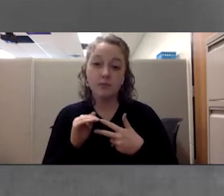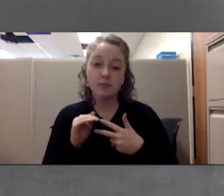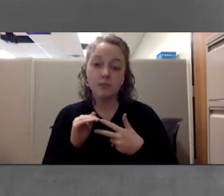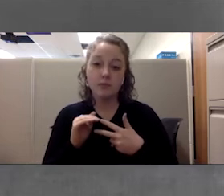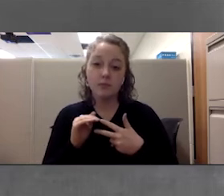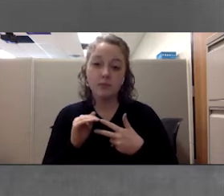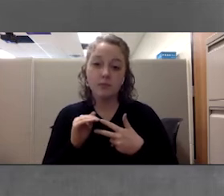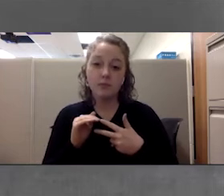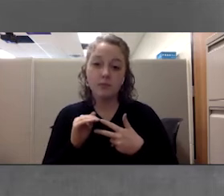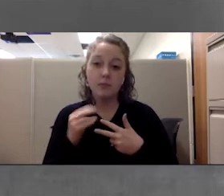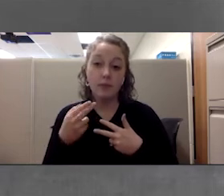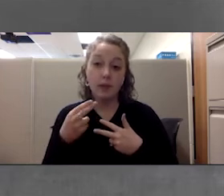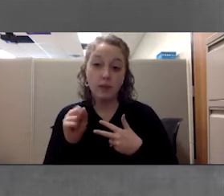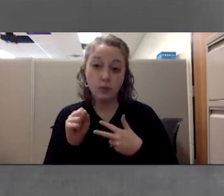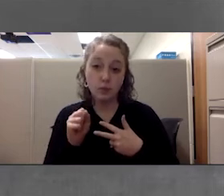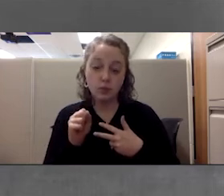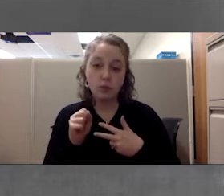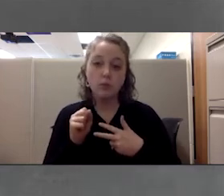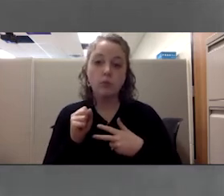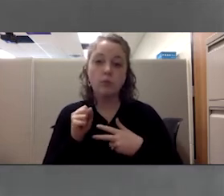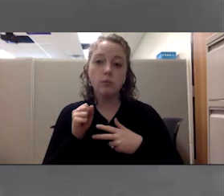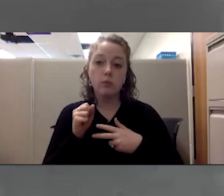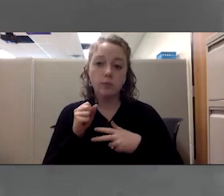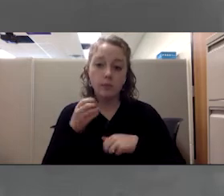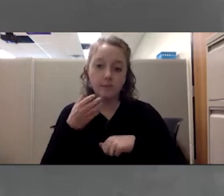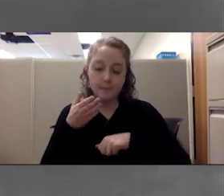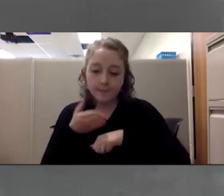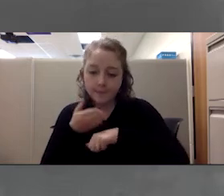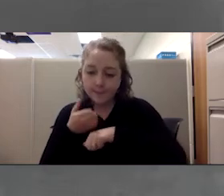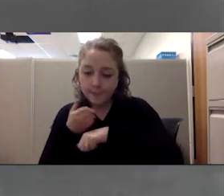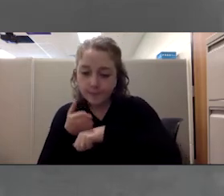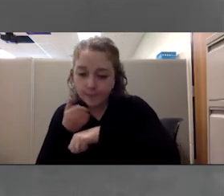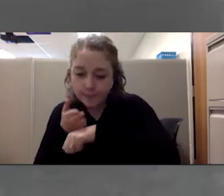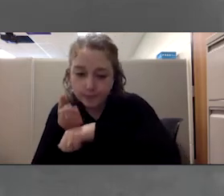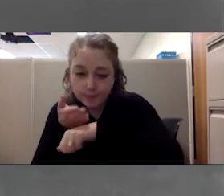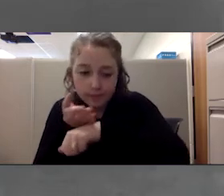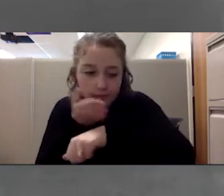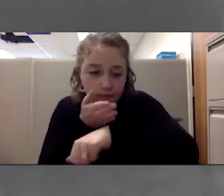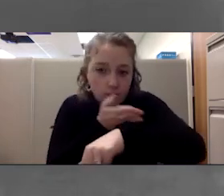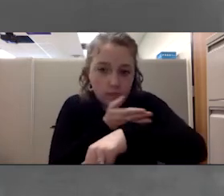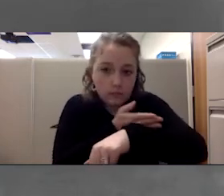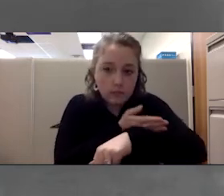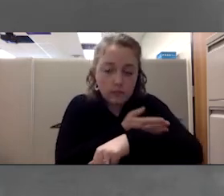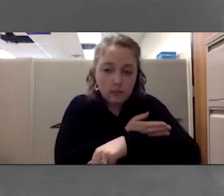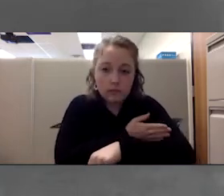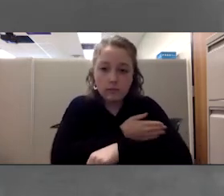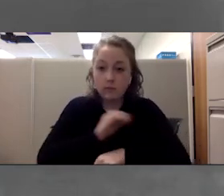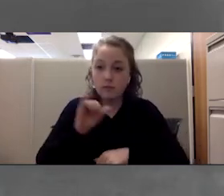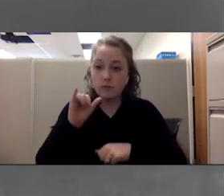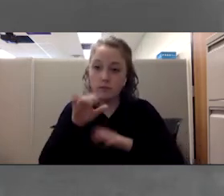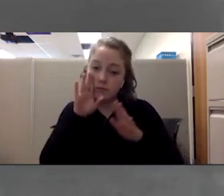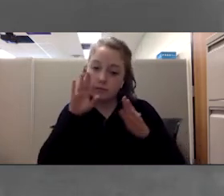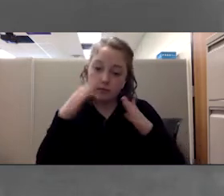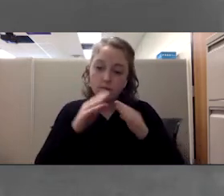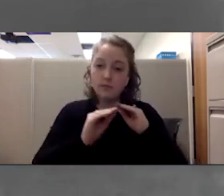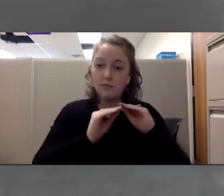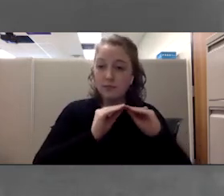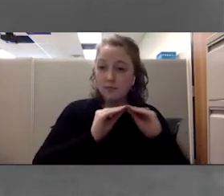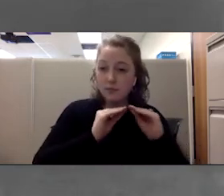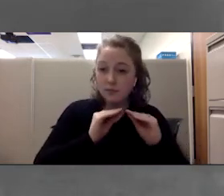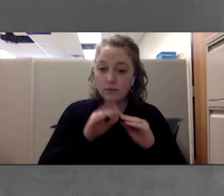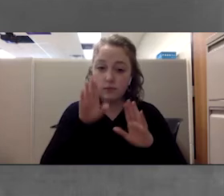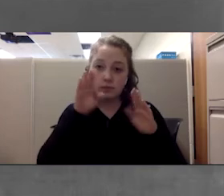into that discussion. Where it's like a comprehensive facility renovation to address the conditions and assessment, educational